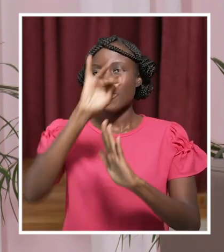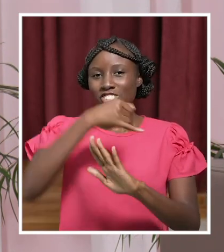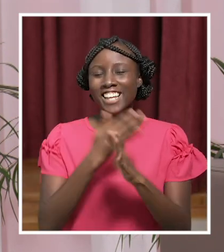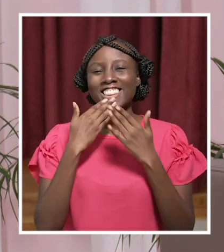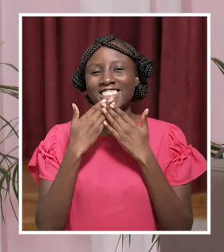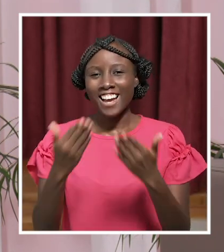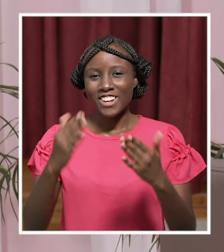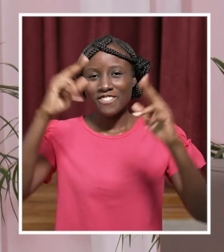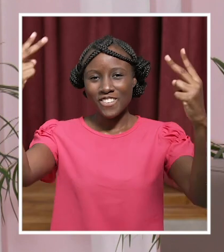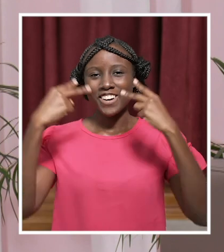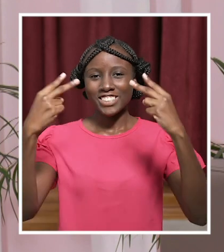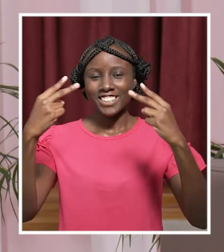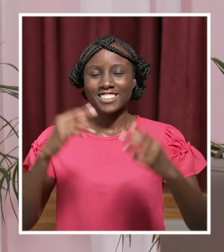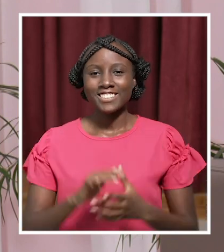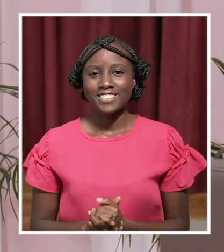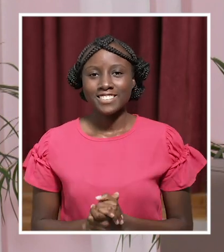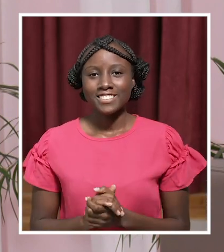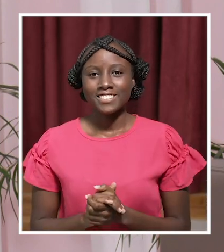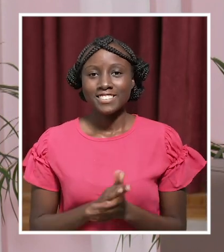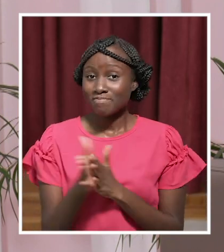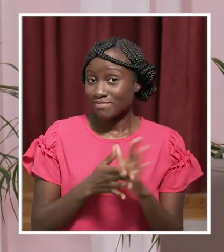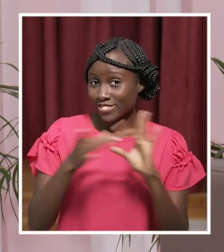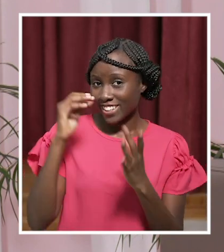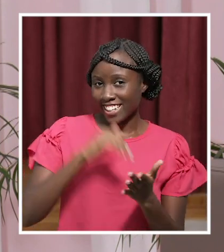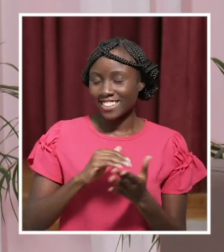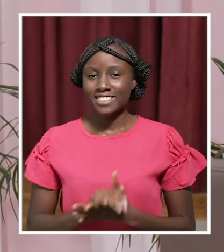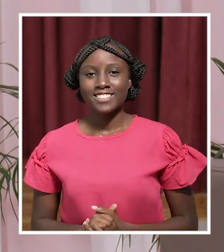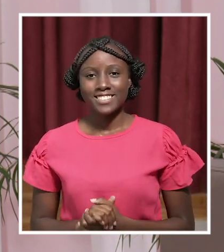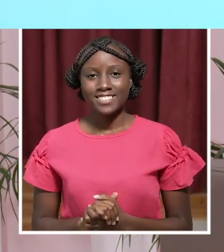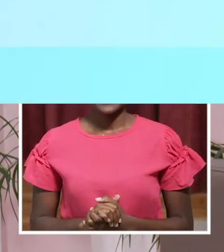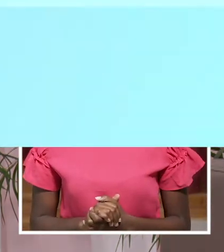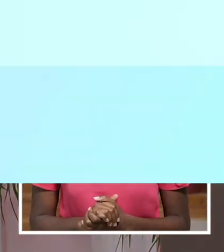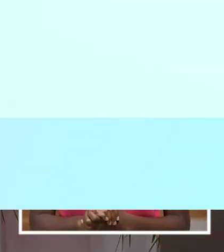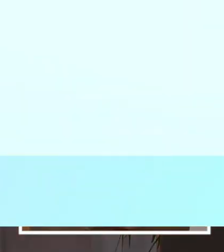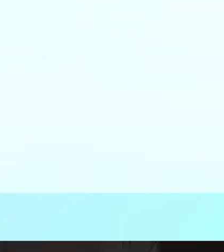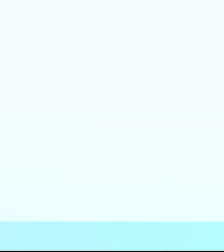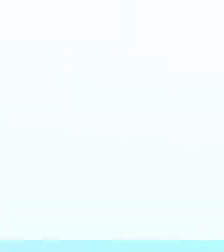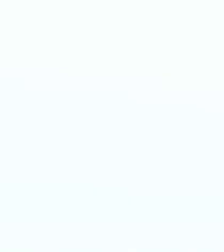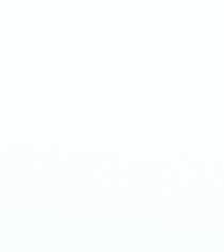watching. Looking forward for you to join with us another time. Thank you.